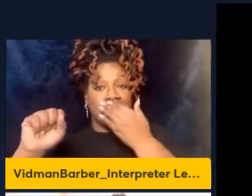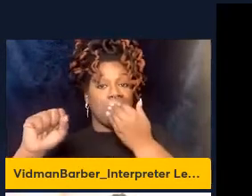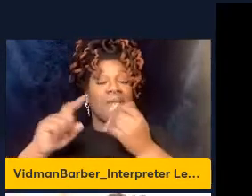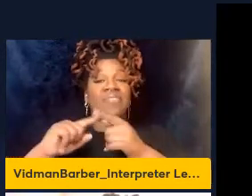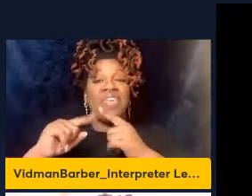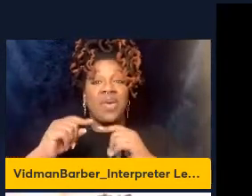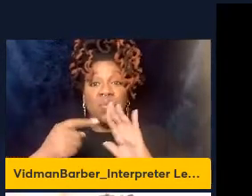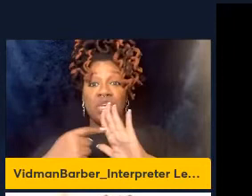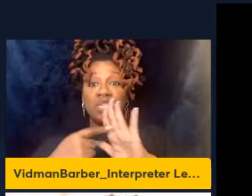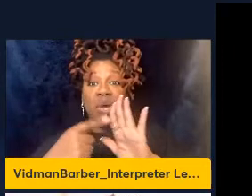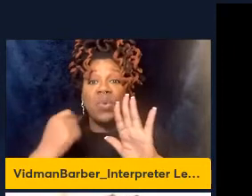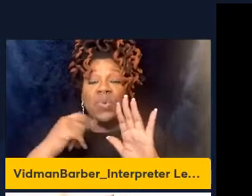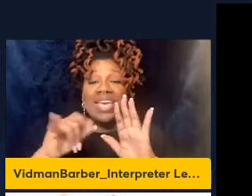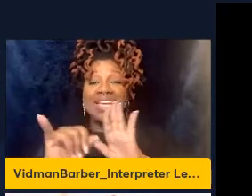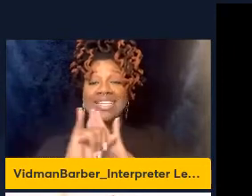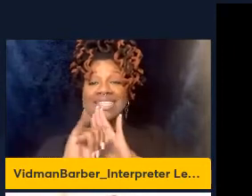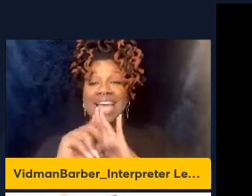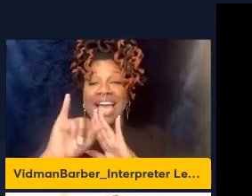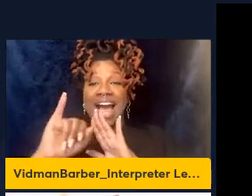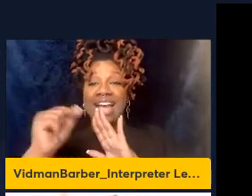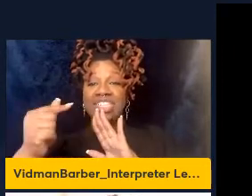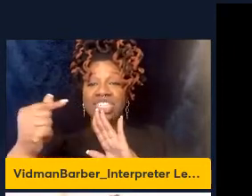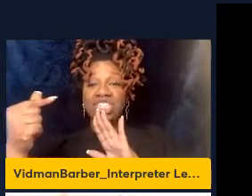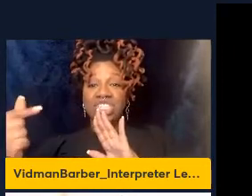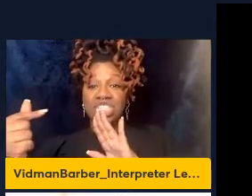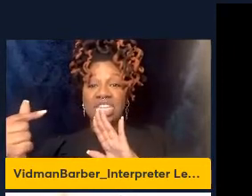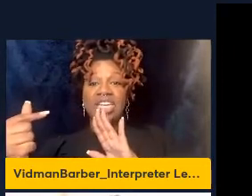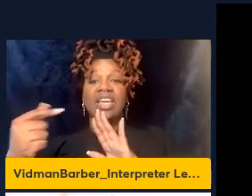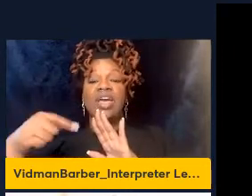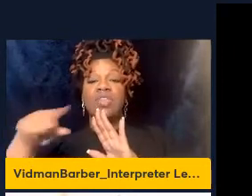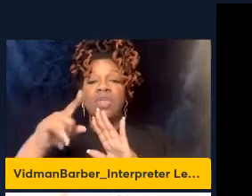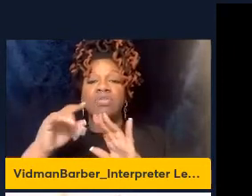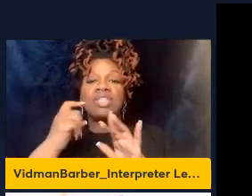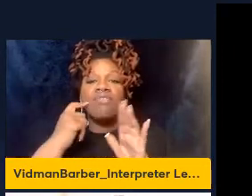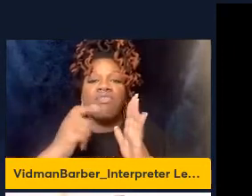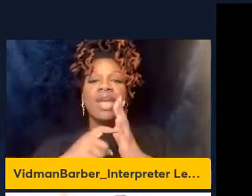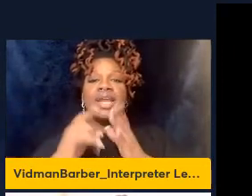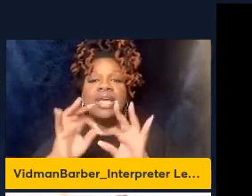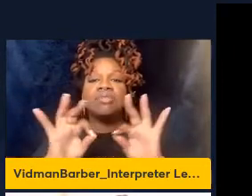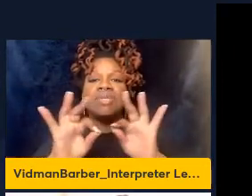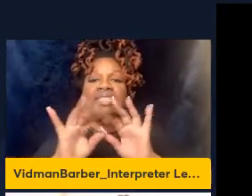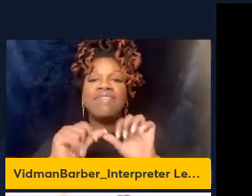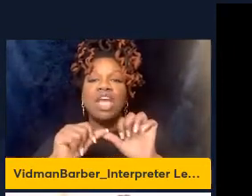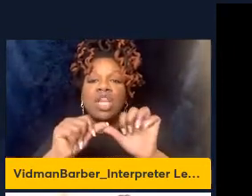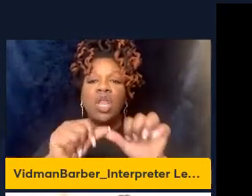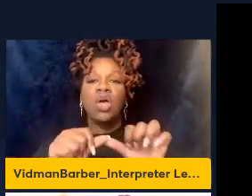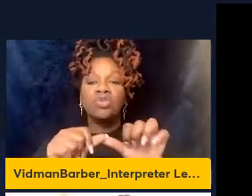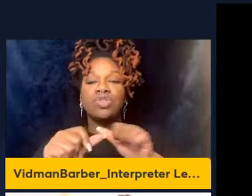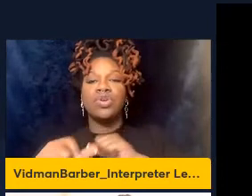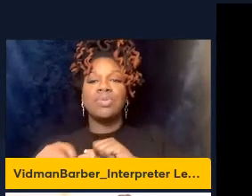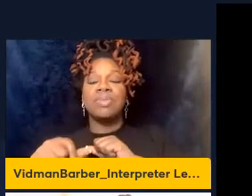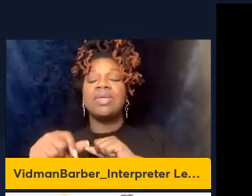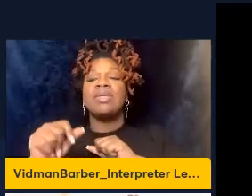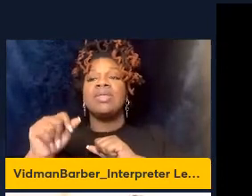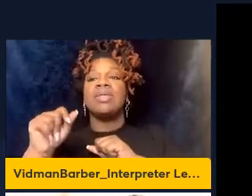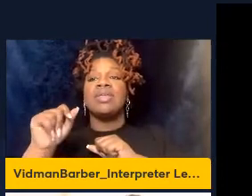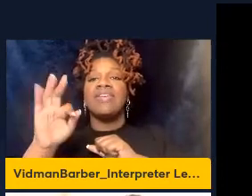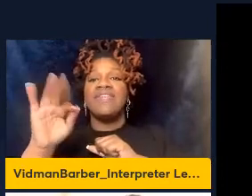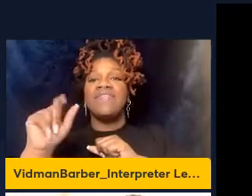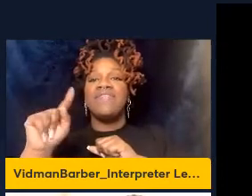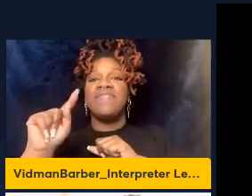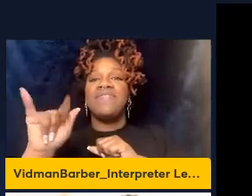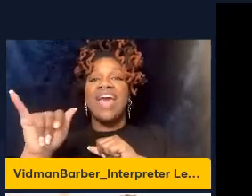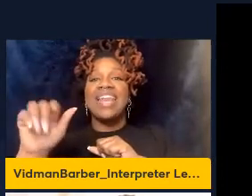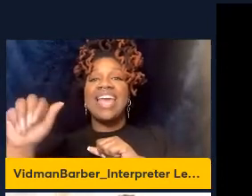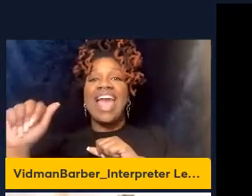detect IgG class switch antibodies that recognize specifically anti-long chain saturated fatty acids. So this is the first time anyone